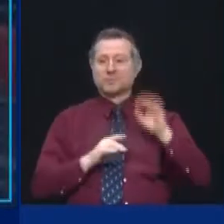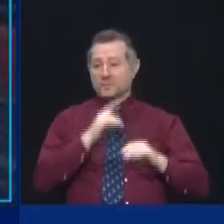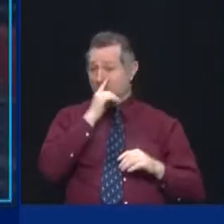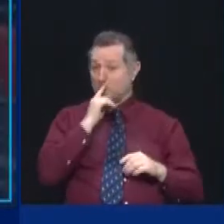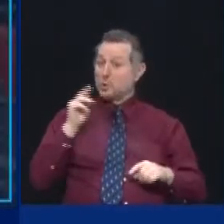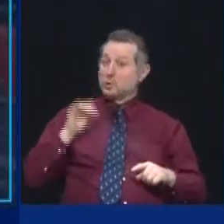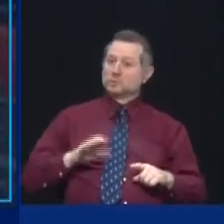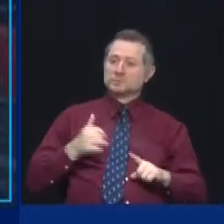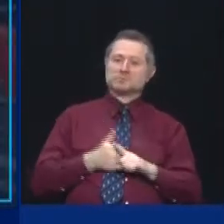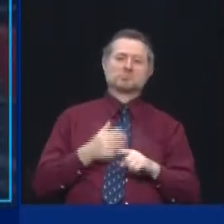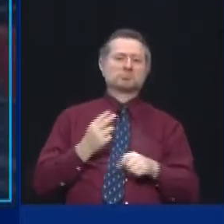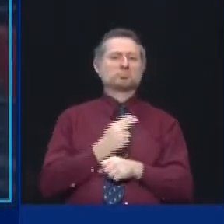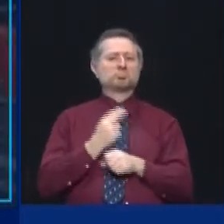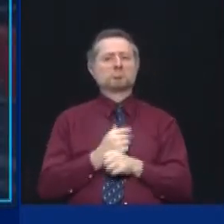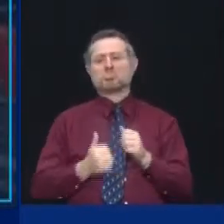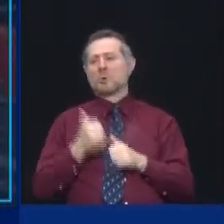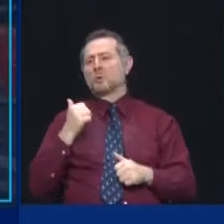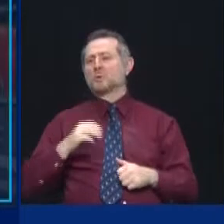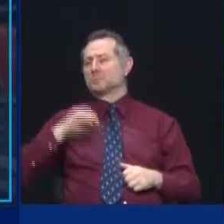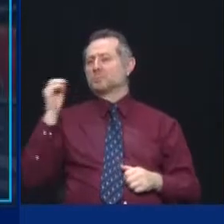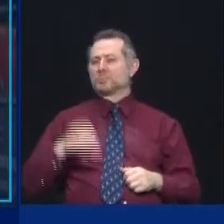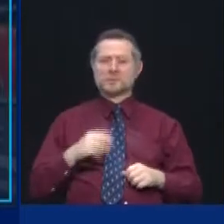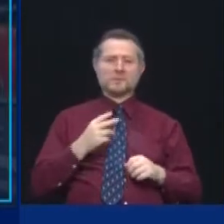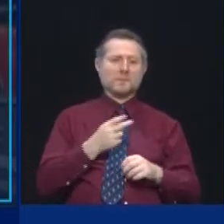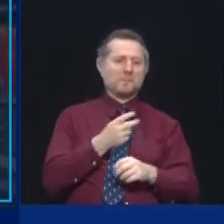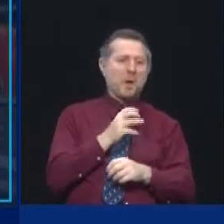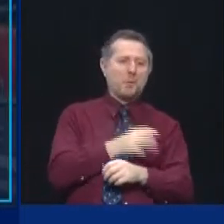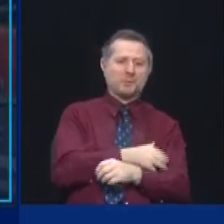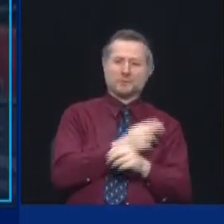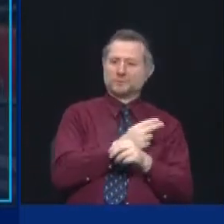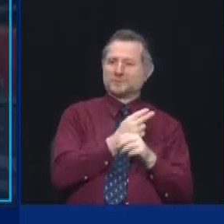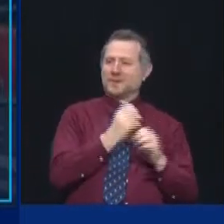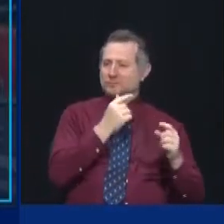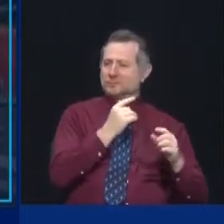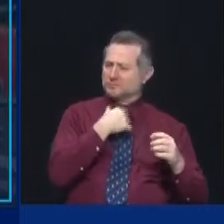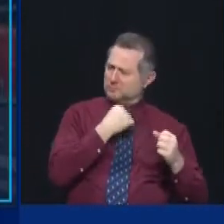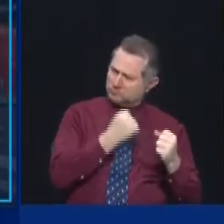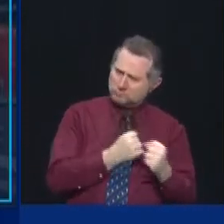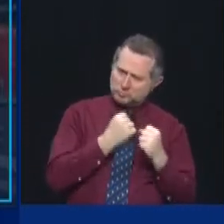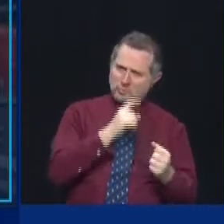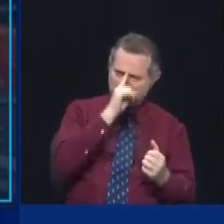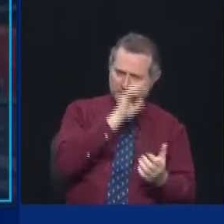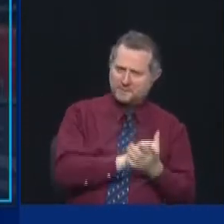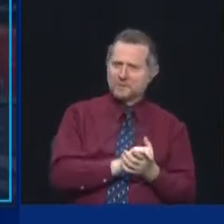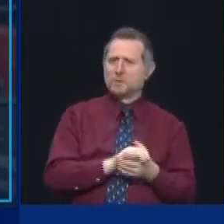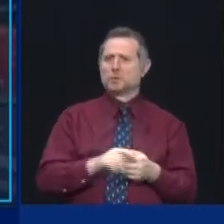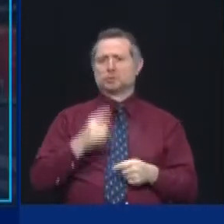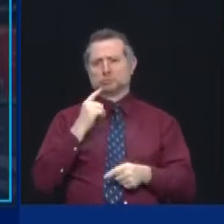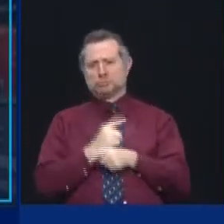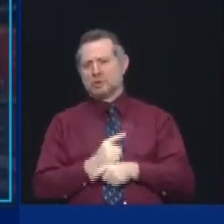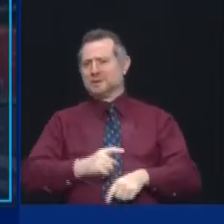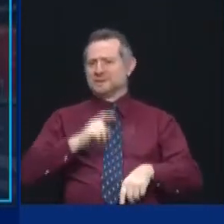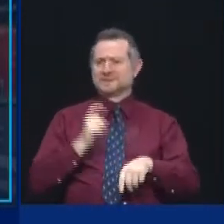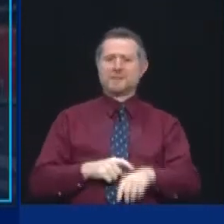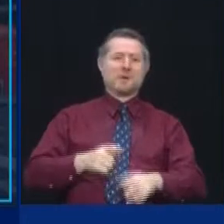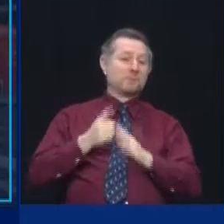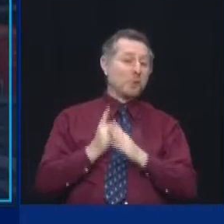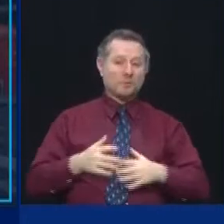field hospital to the largest mass vaccination site in the United States of